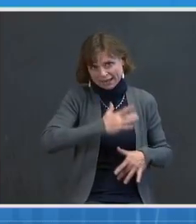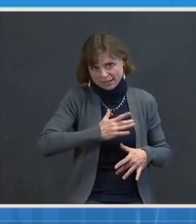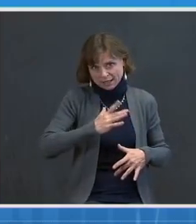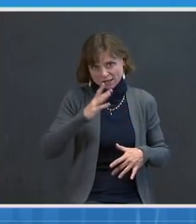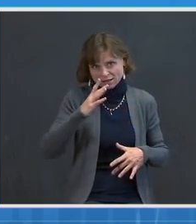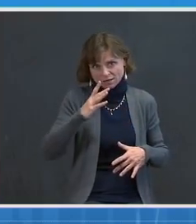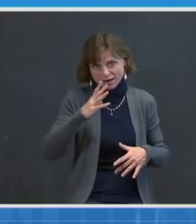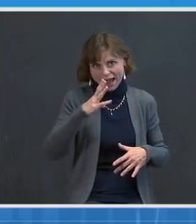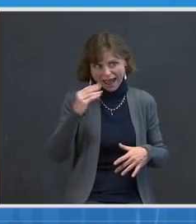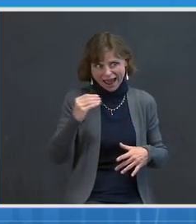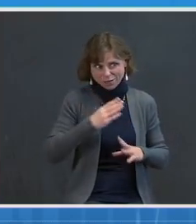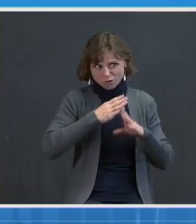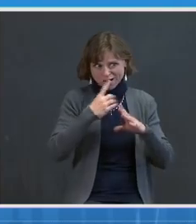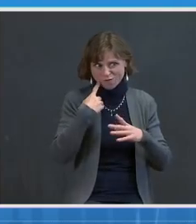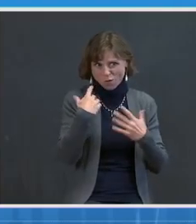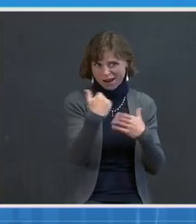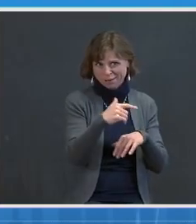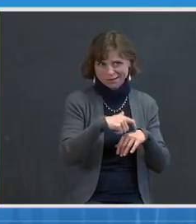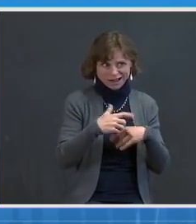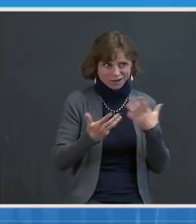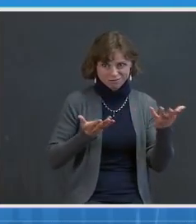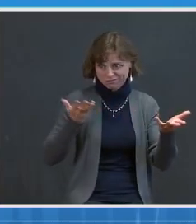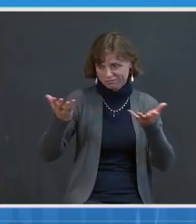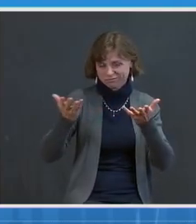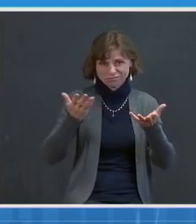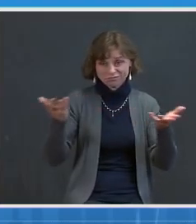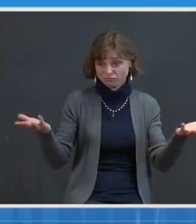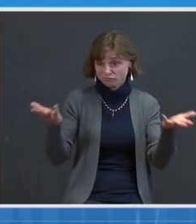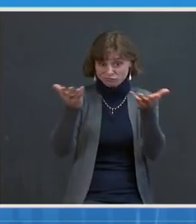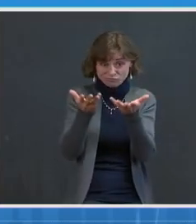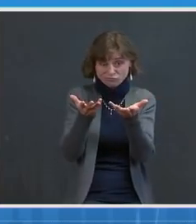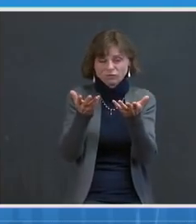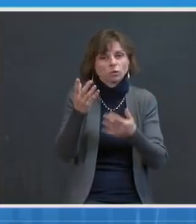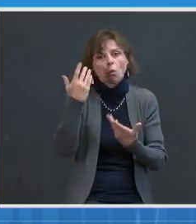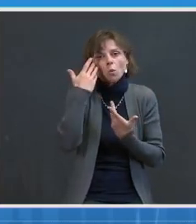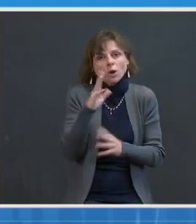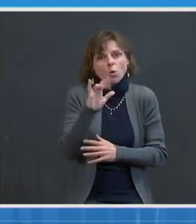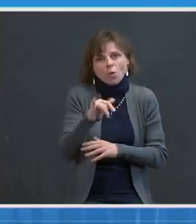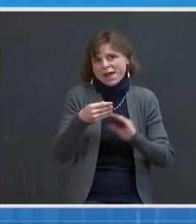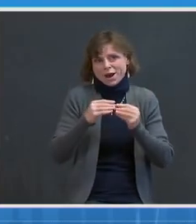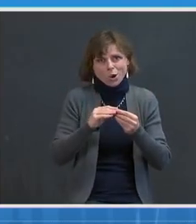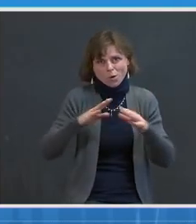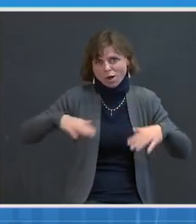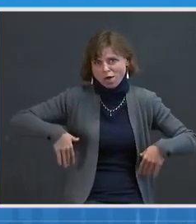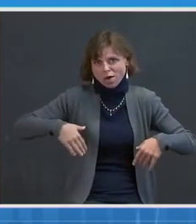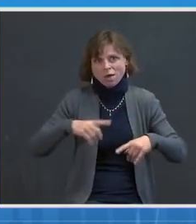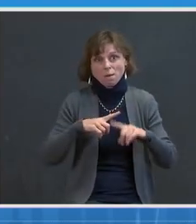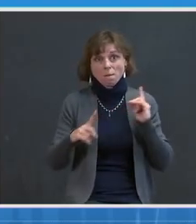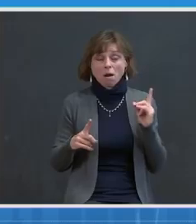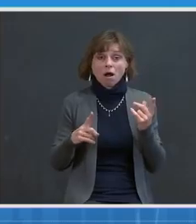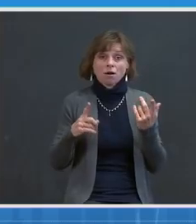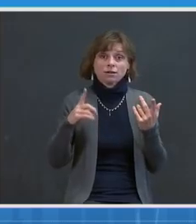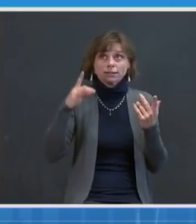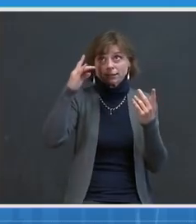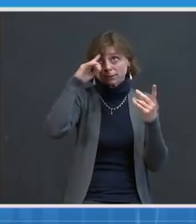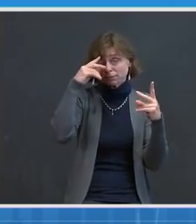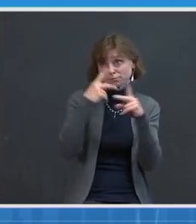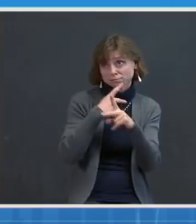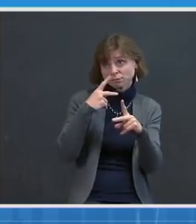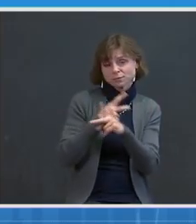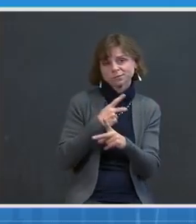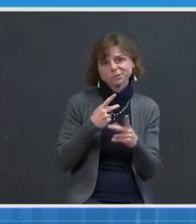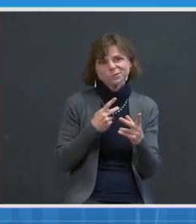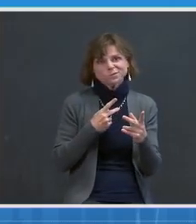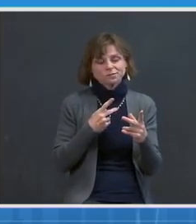of time. We don't know what that number is, but you can calculate based on, for example, extrapolations from diseases